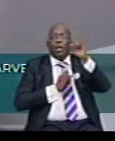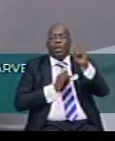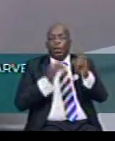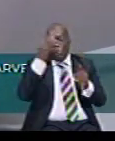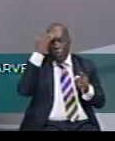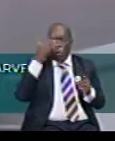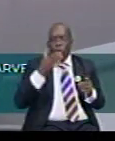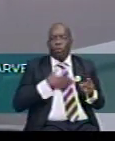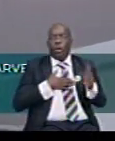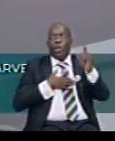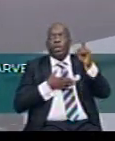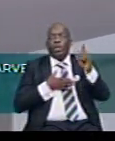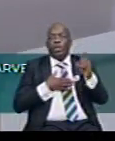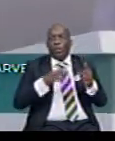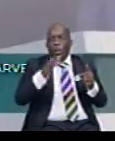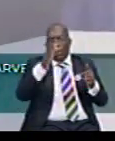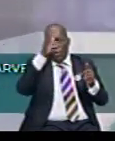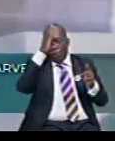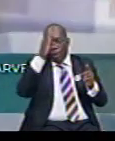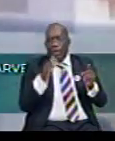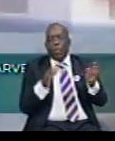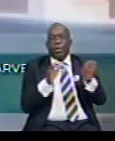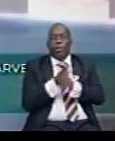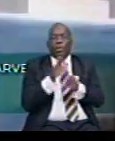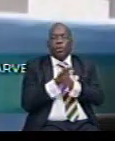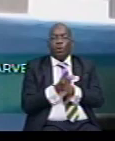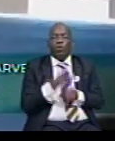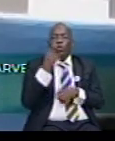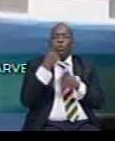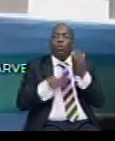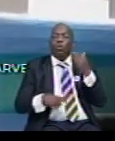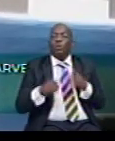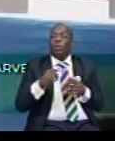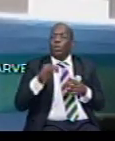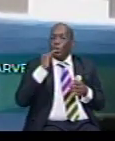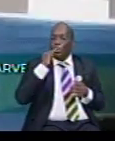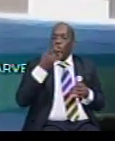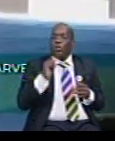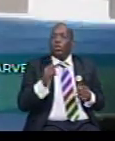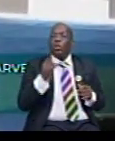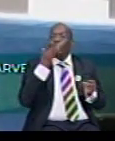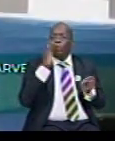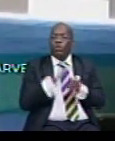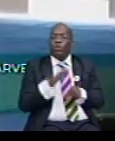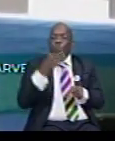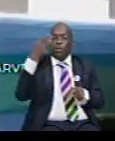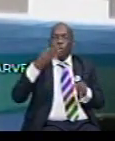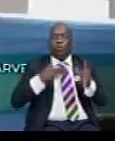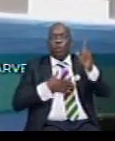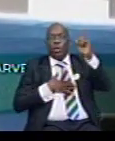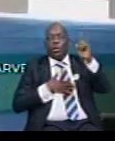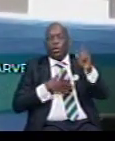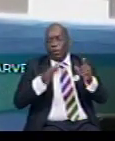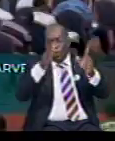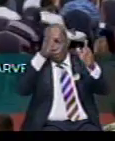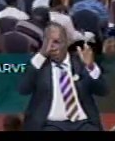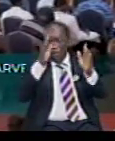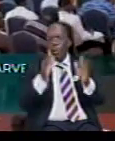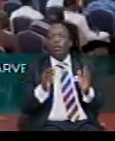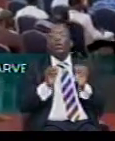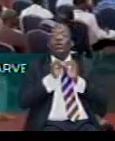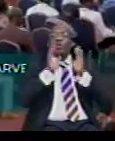enough that whatever is the promise of my Father nothing will change